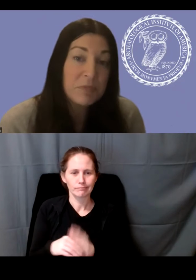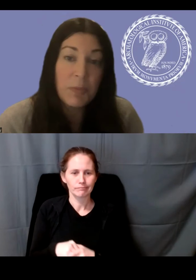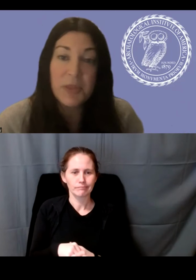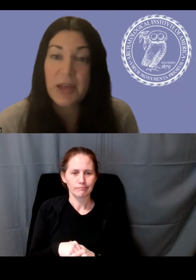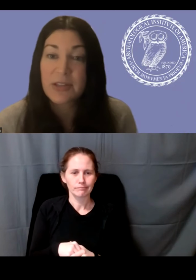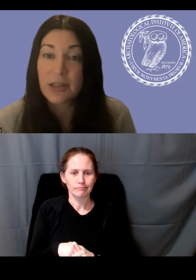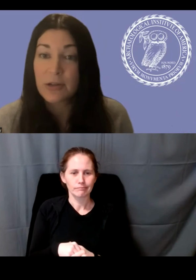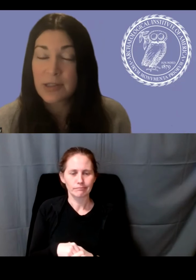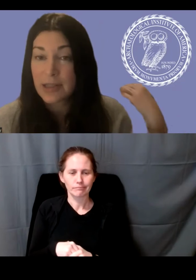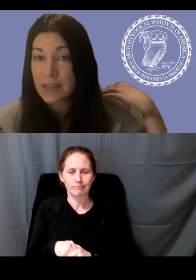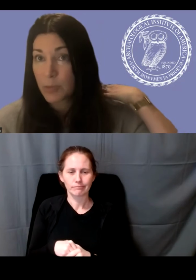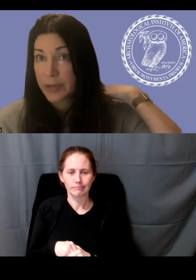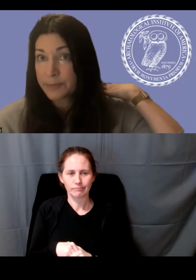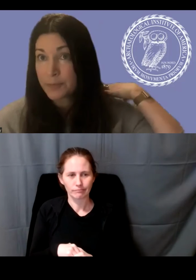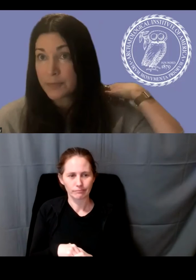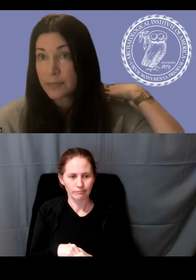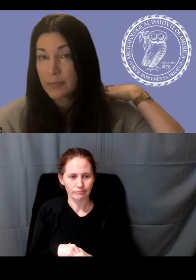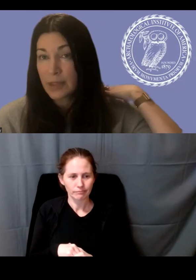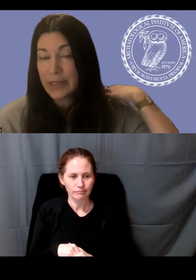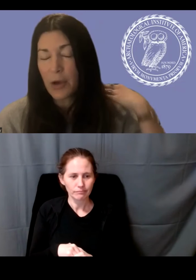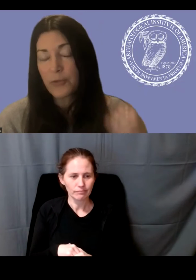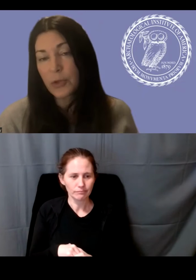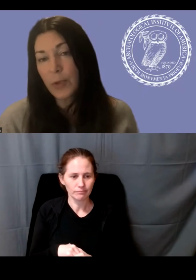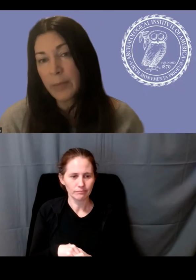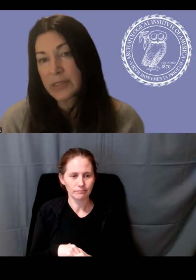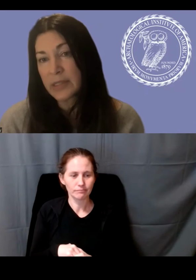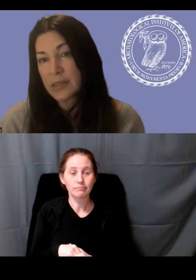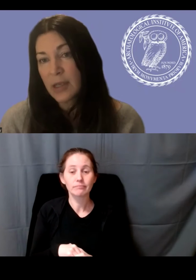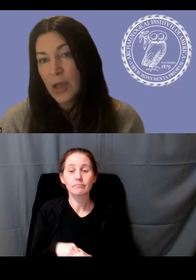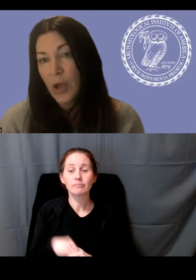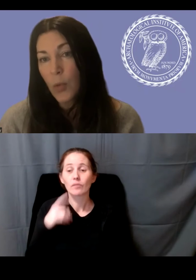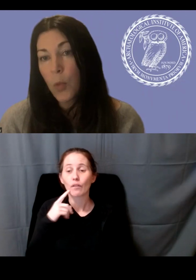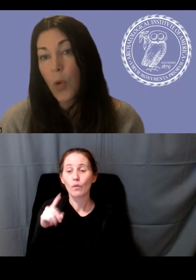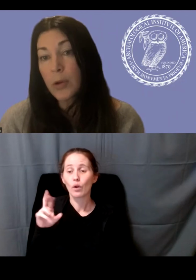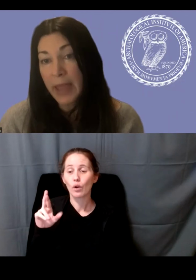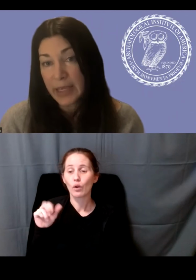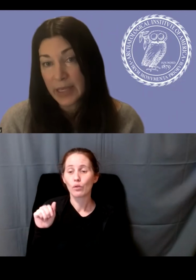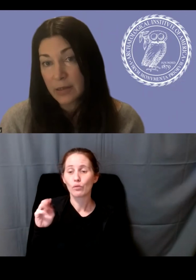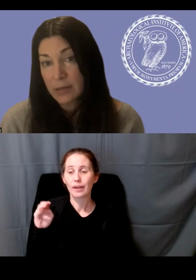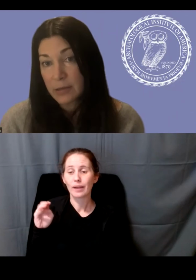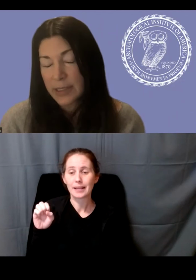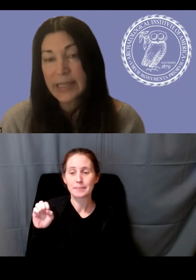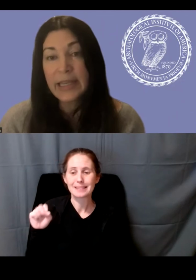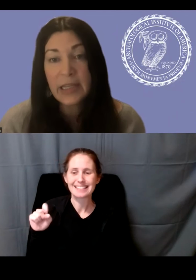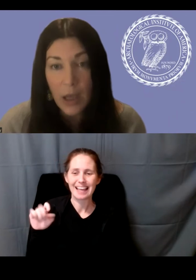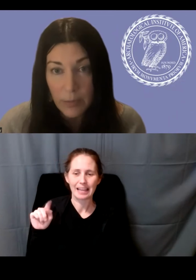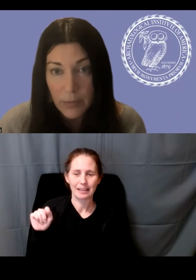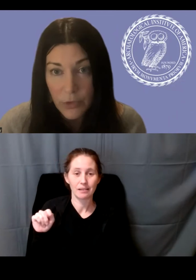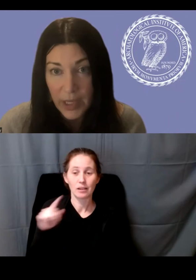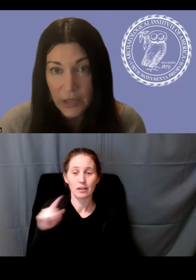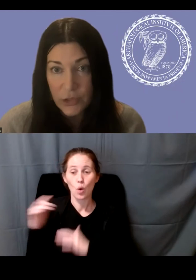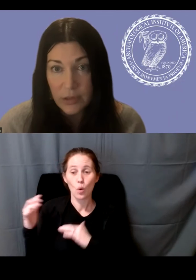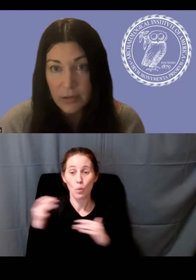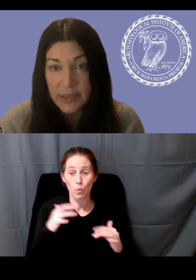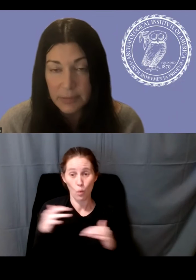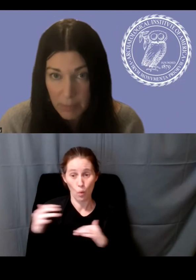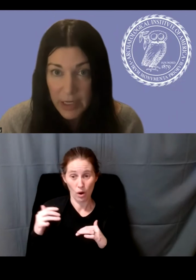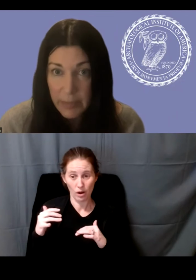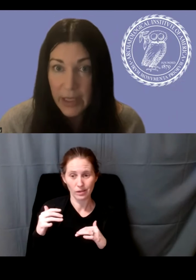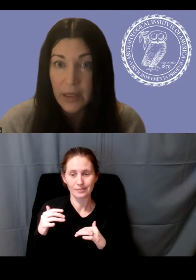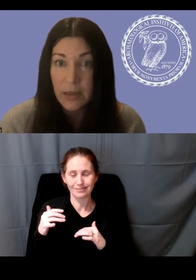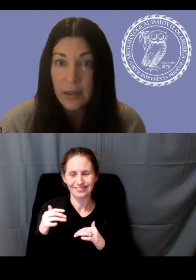for a couple thousand years at this point. Now, for the Ramessids, war making is income creation.